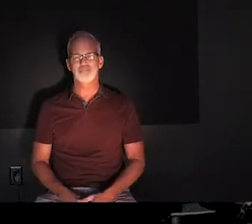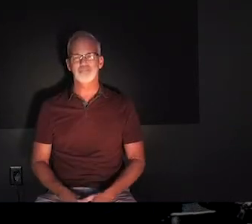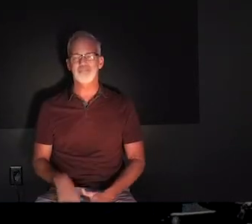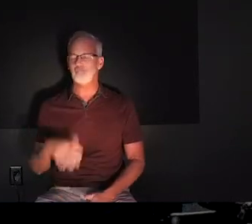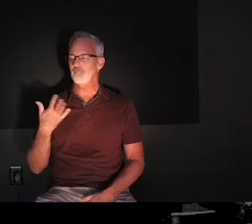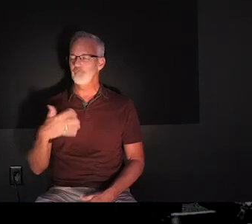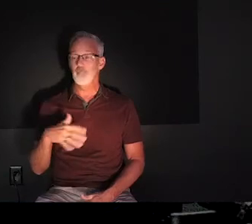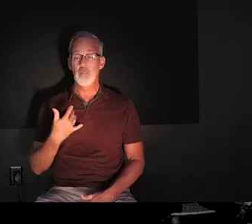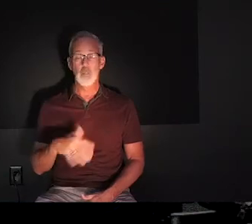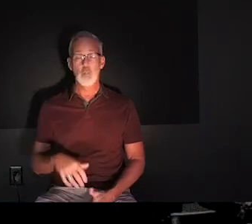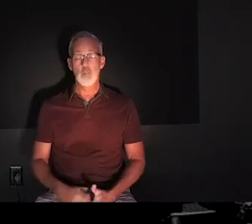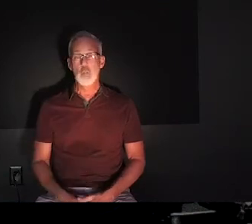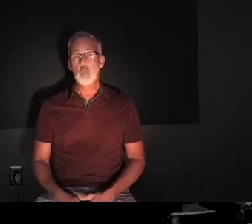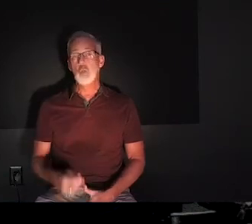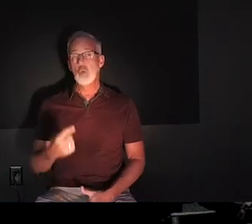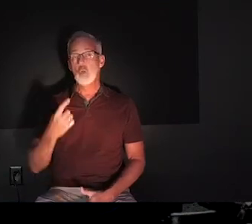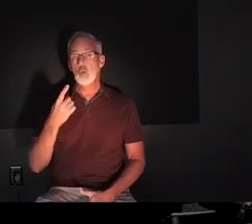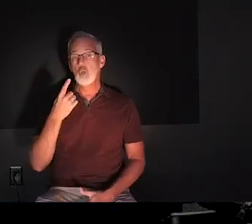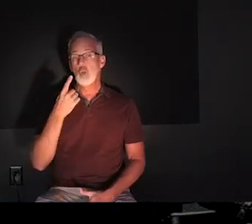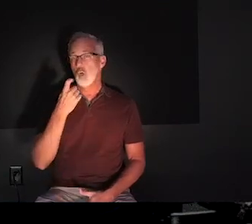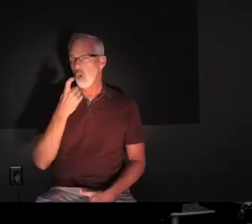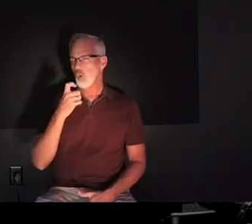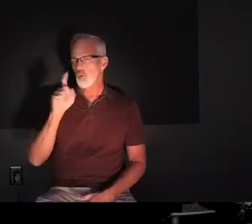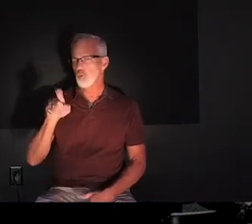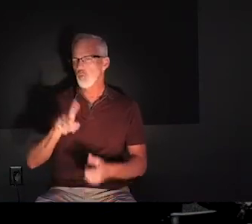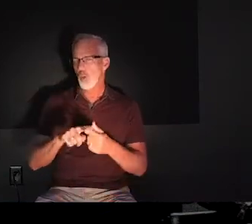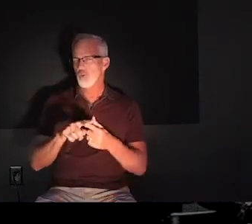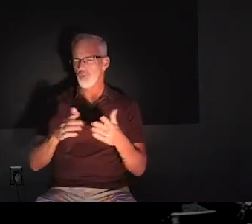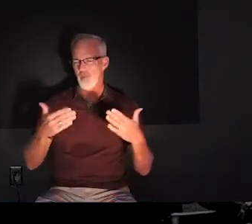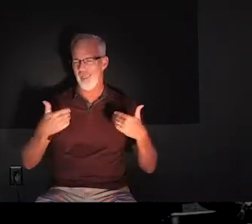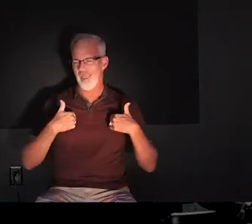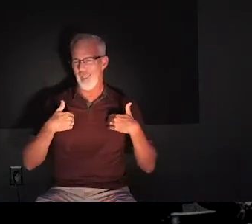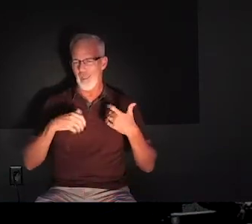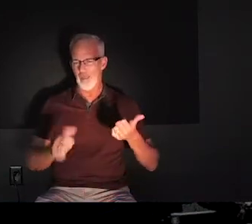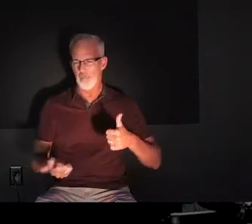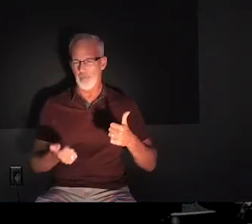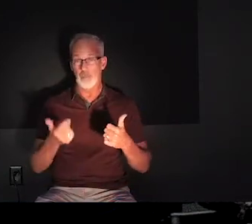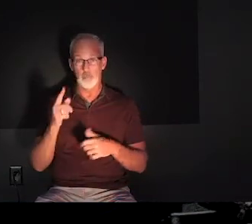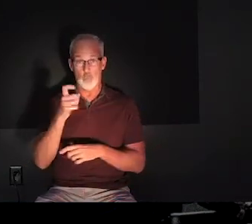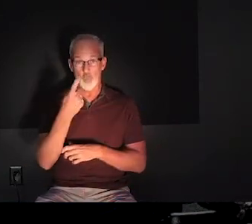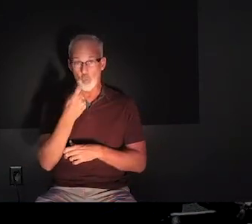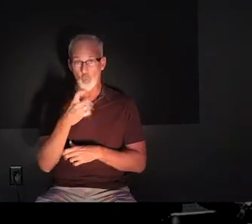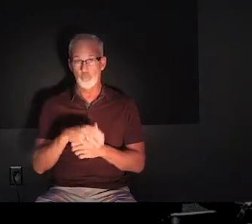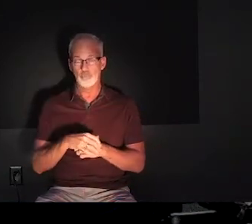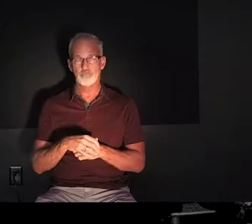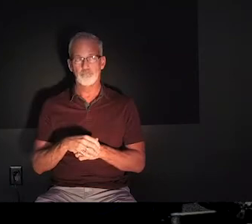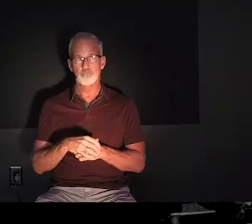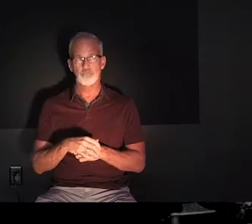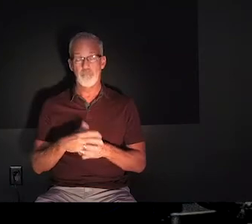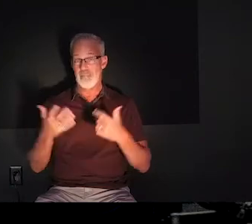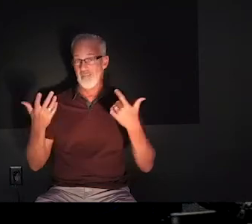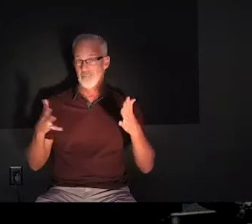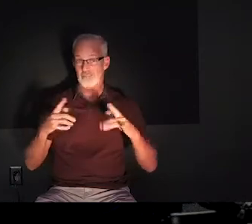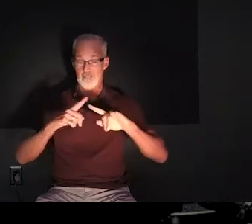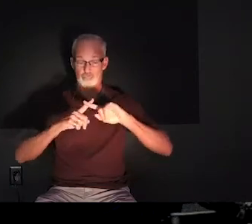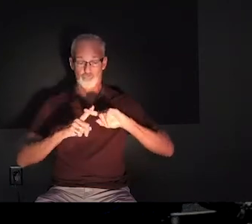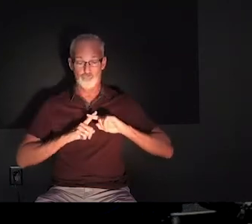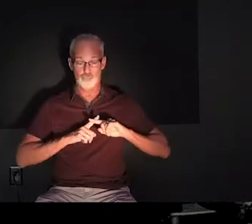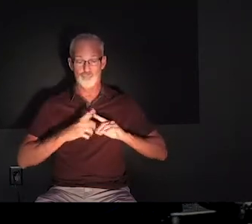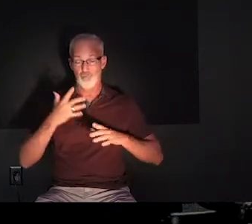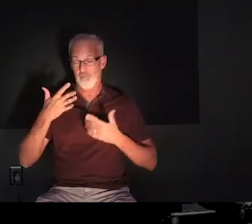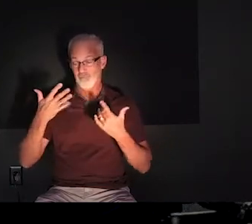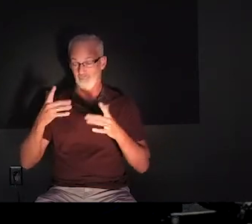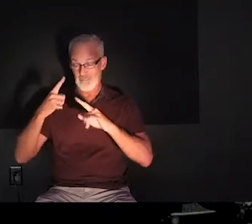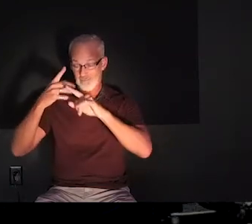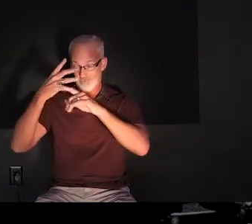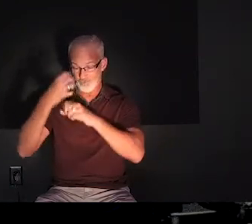you who is supposed to be baptized? If you have trusted Jesus Christ to be your Savior and their Lord,